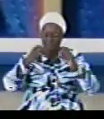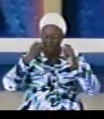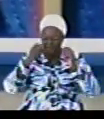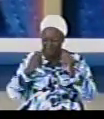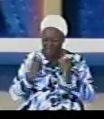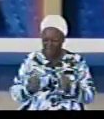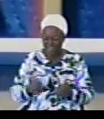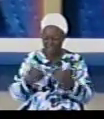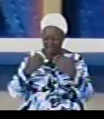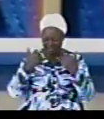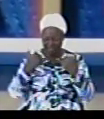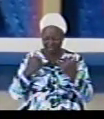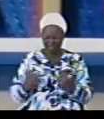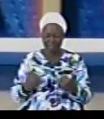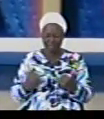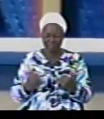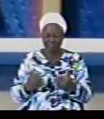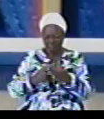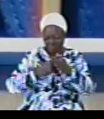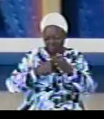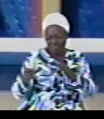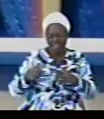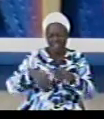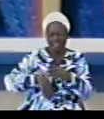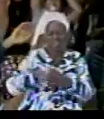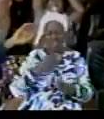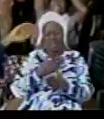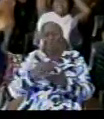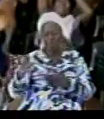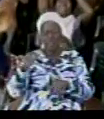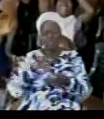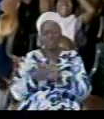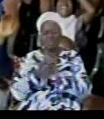instantaneously now vanish away in Jesus' name.